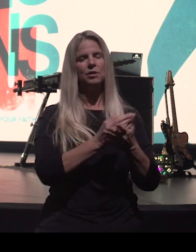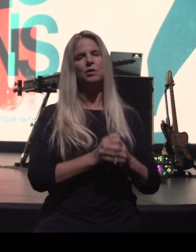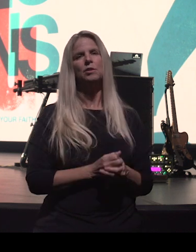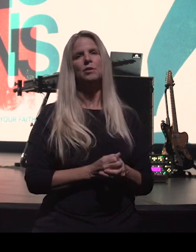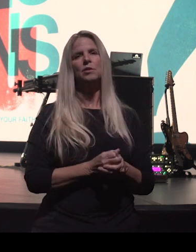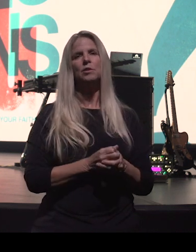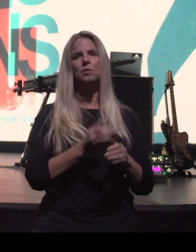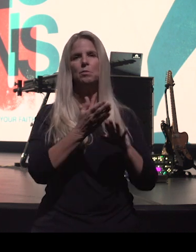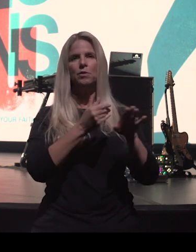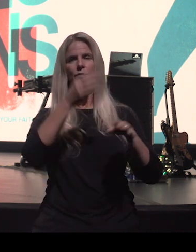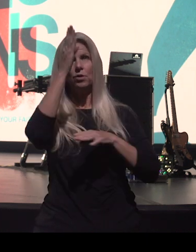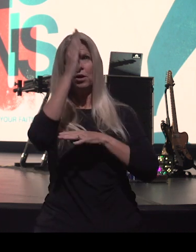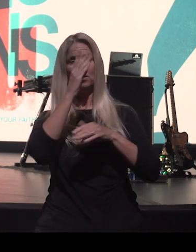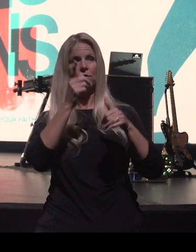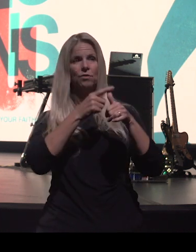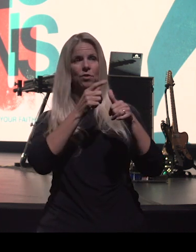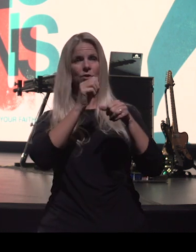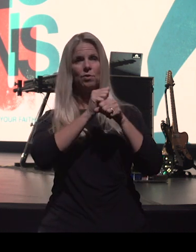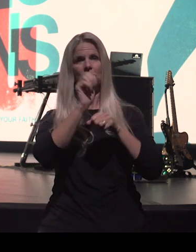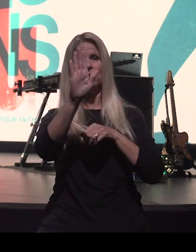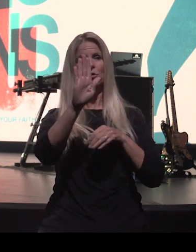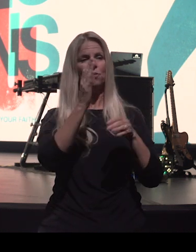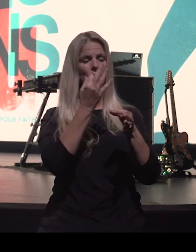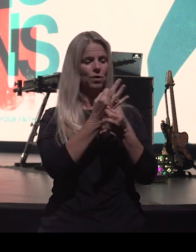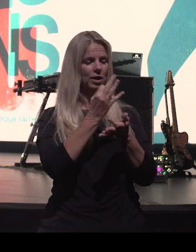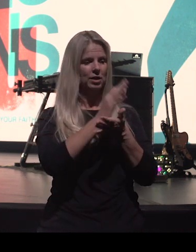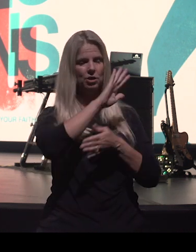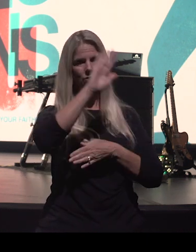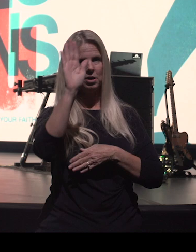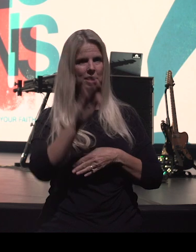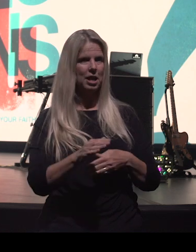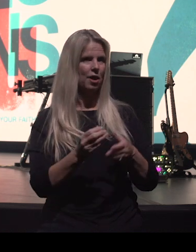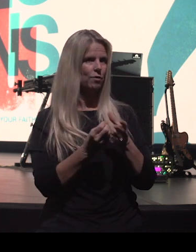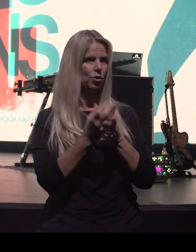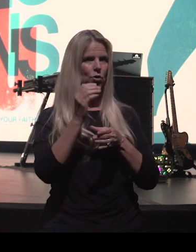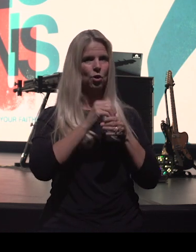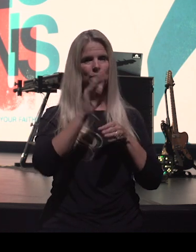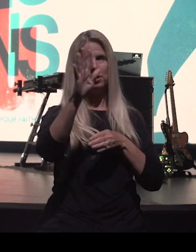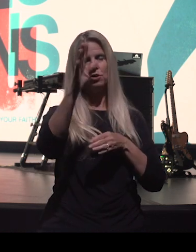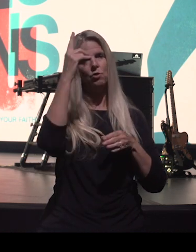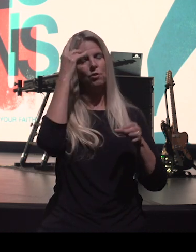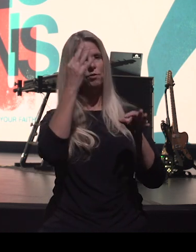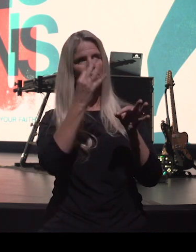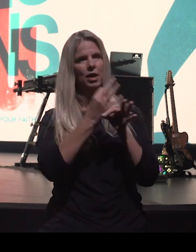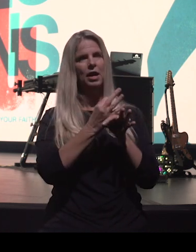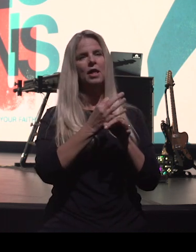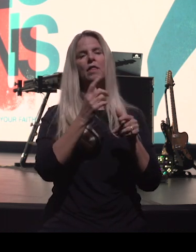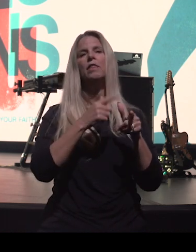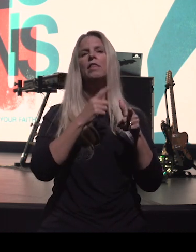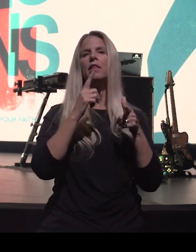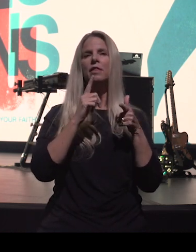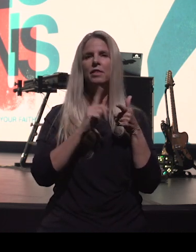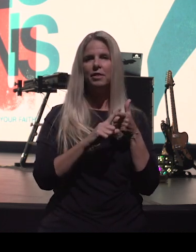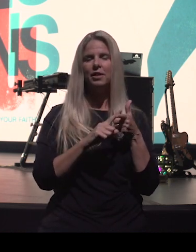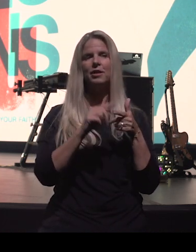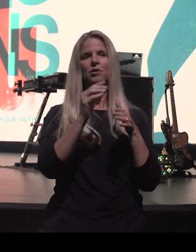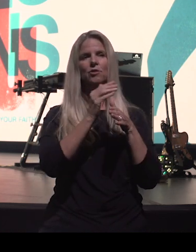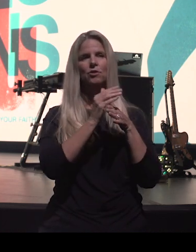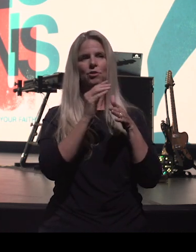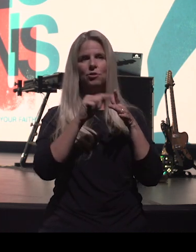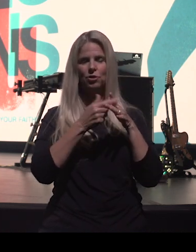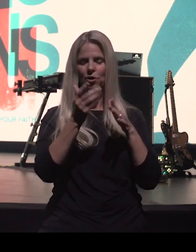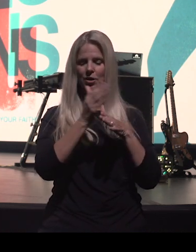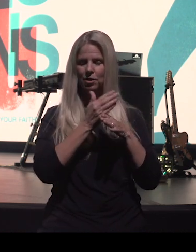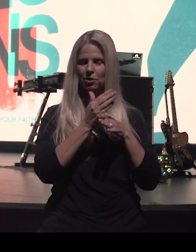finances, you'll never grow in your faith. That will always hold you back. And then you begin to share your faith and really invite